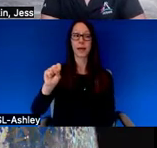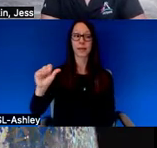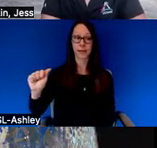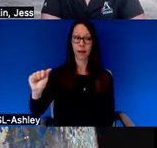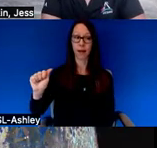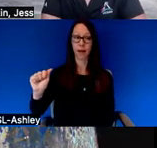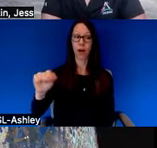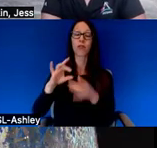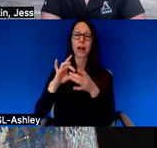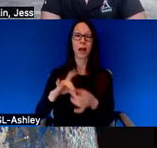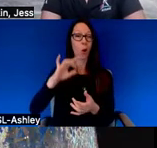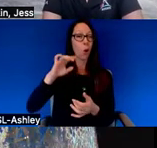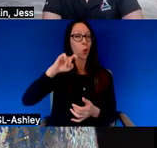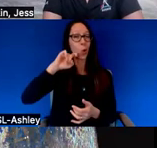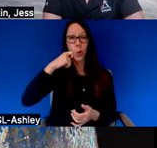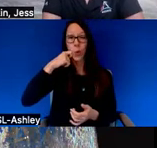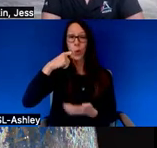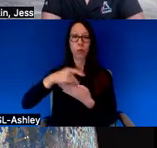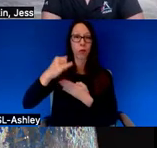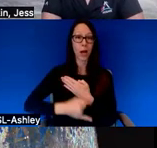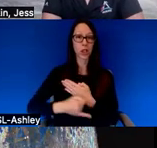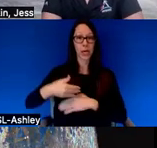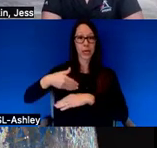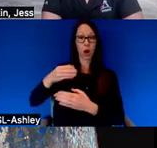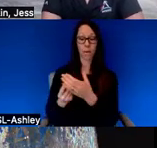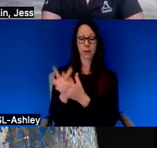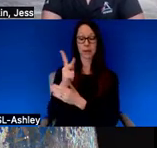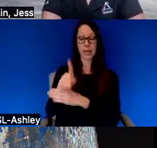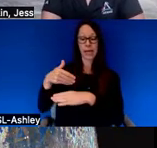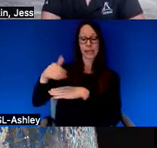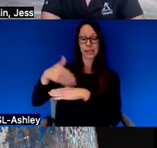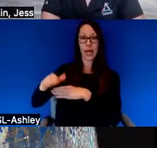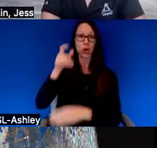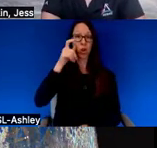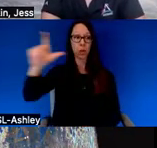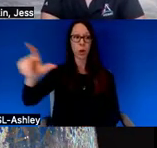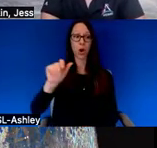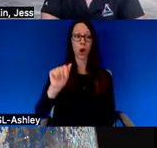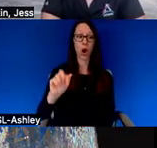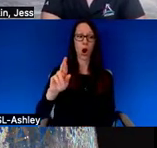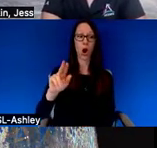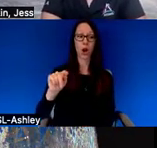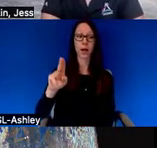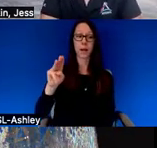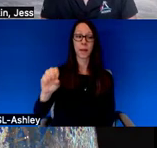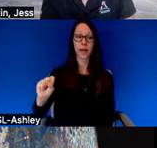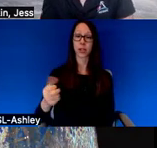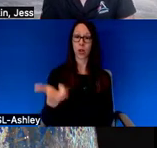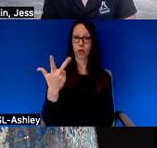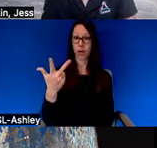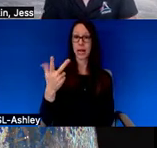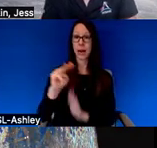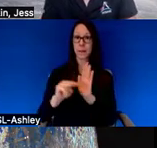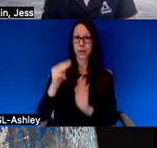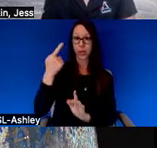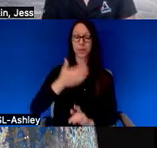sending plants to the moon on the Artemis 3 mission. I am also a researcher at Texas A&M University, and my